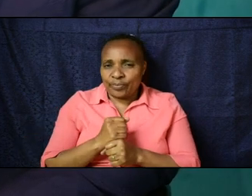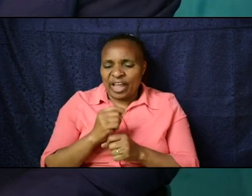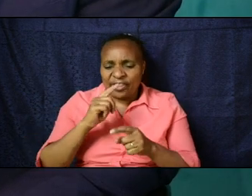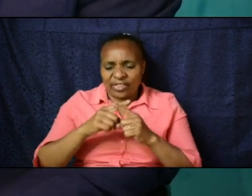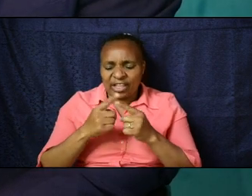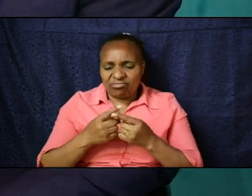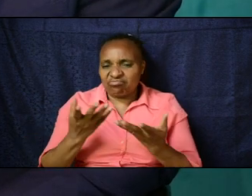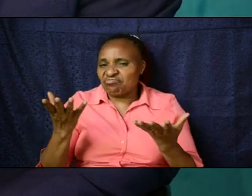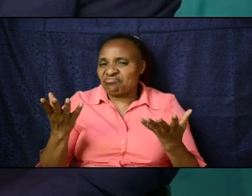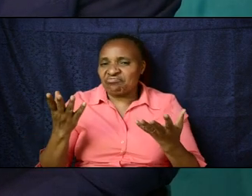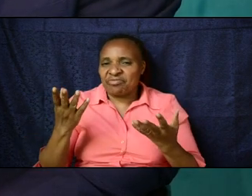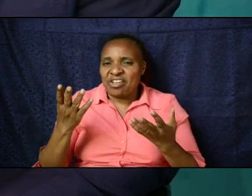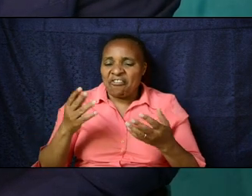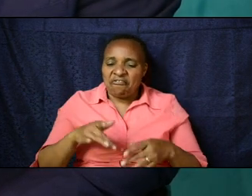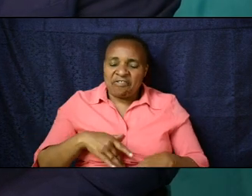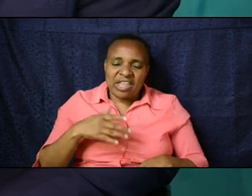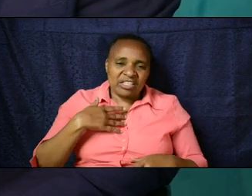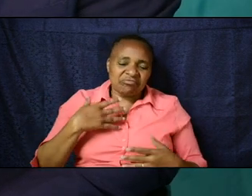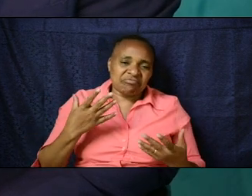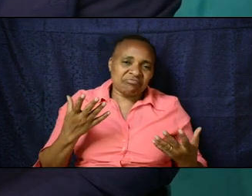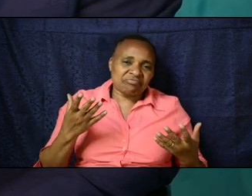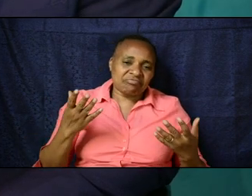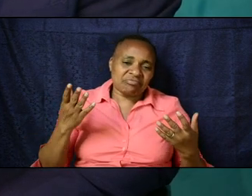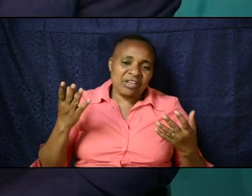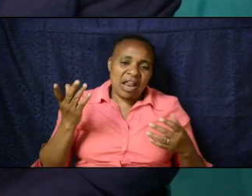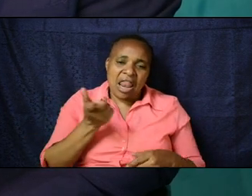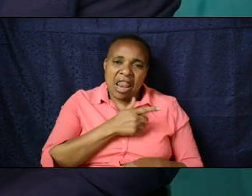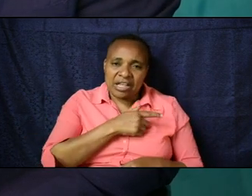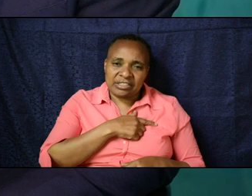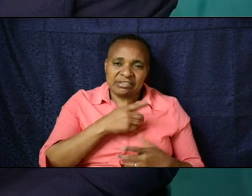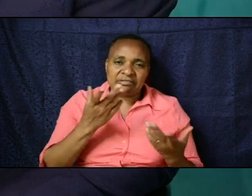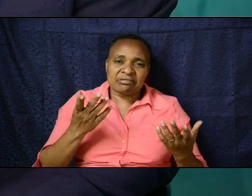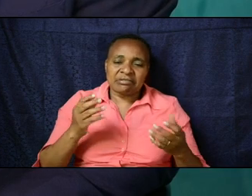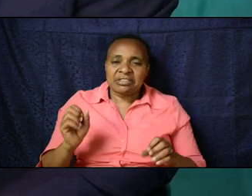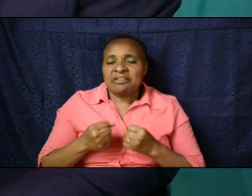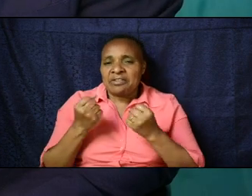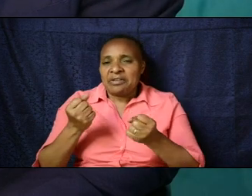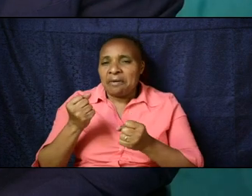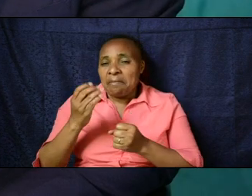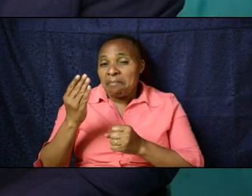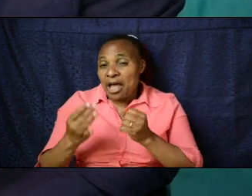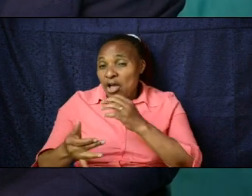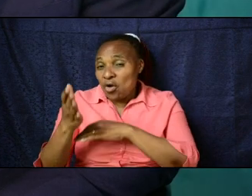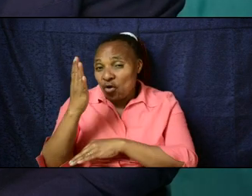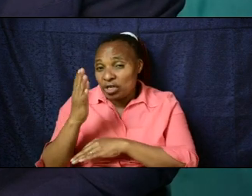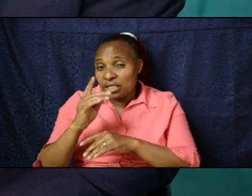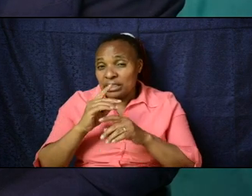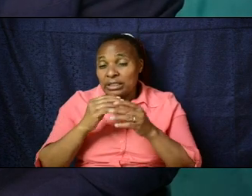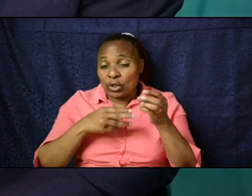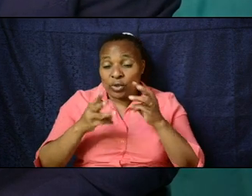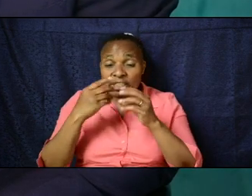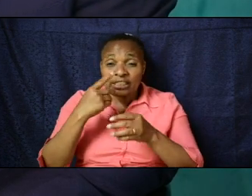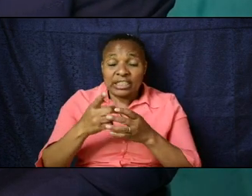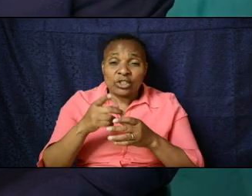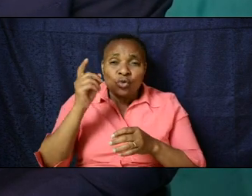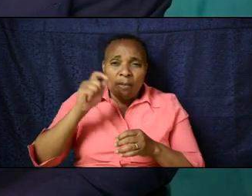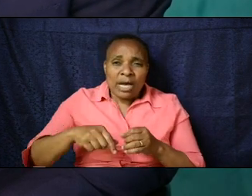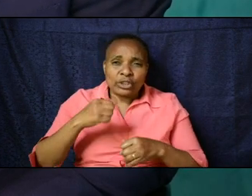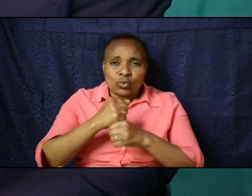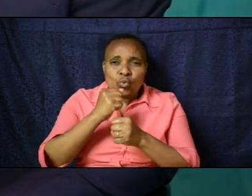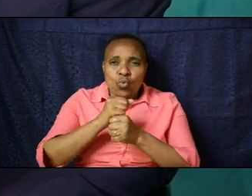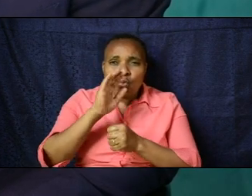we relax like, yeah, now we are going to be saved by God. The way she said it, we have to play our